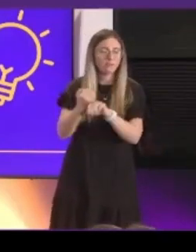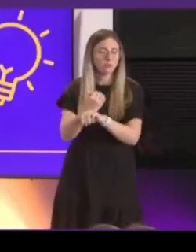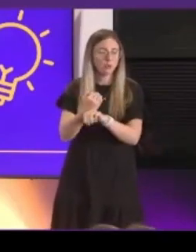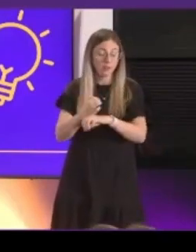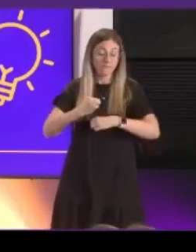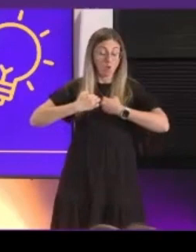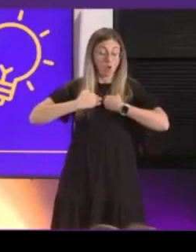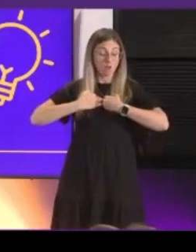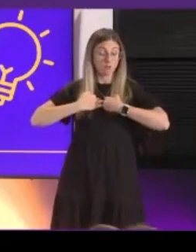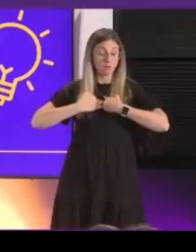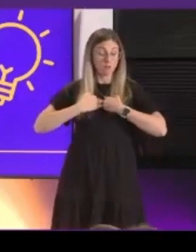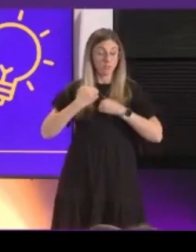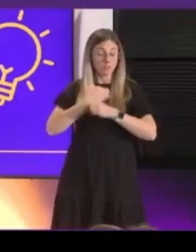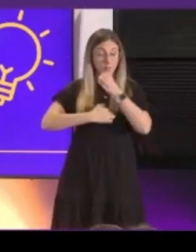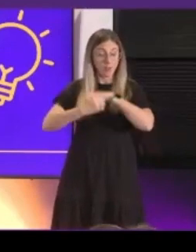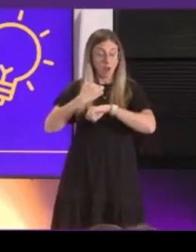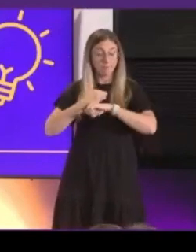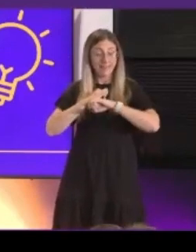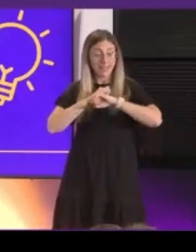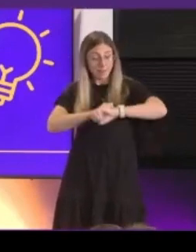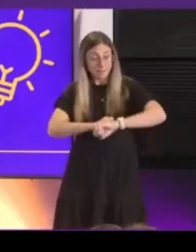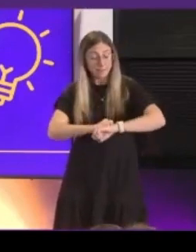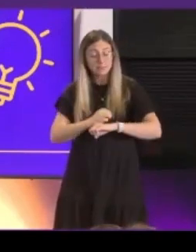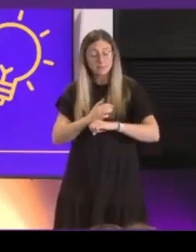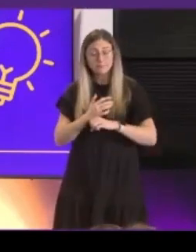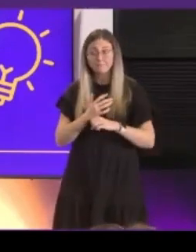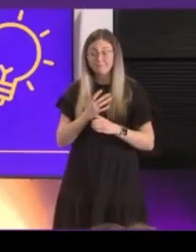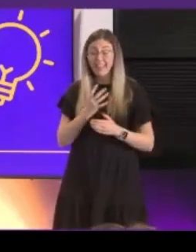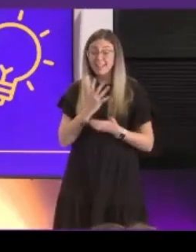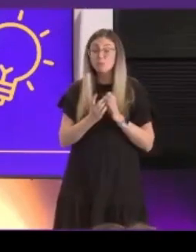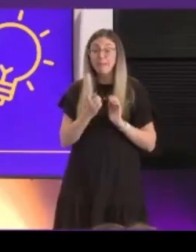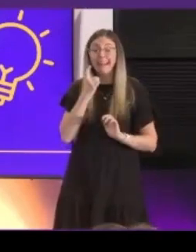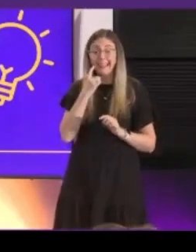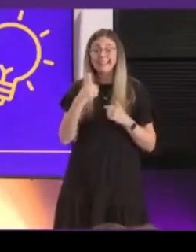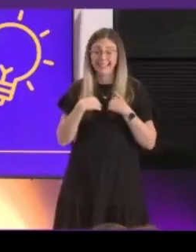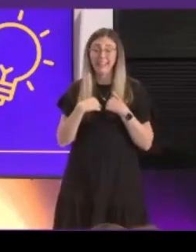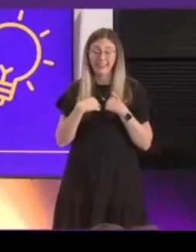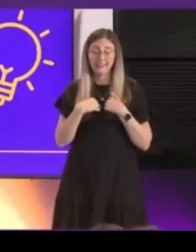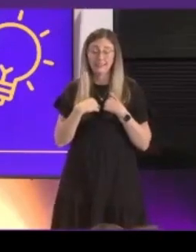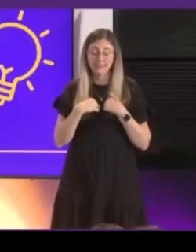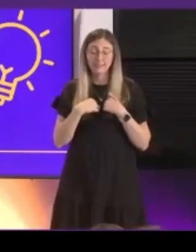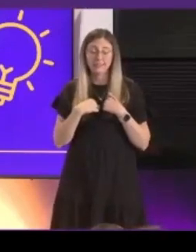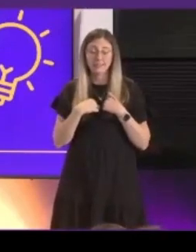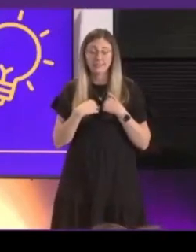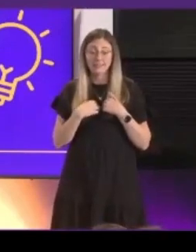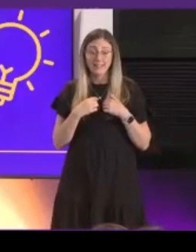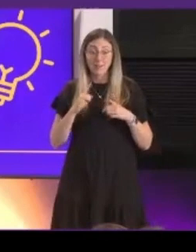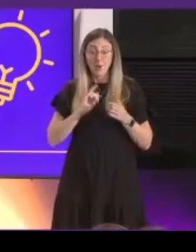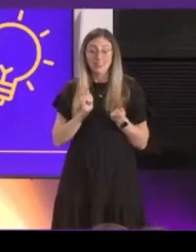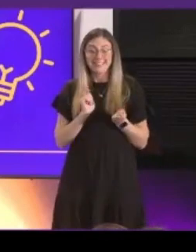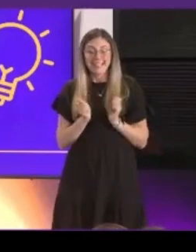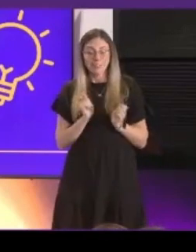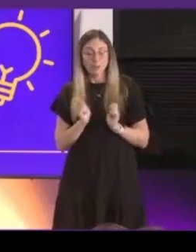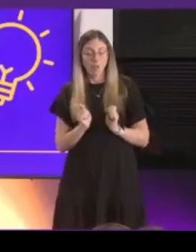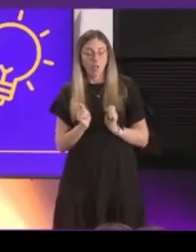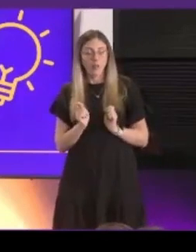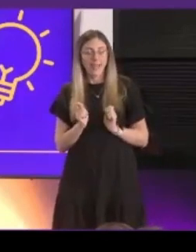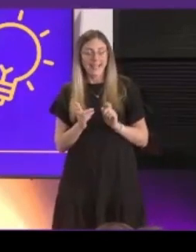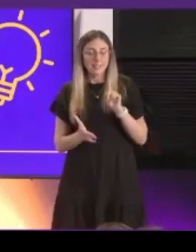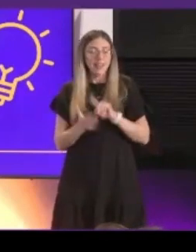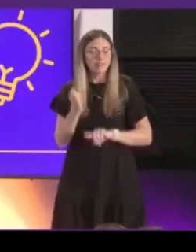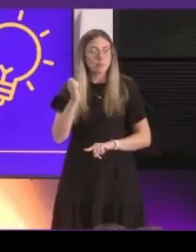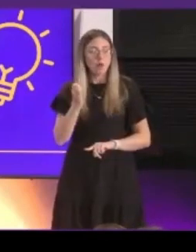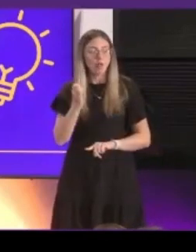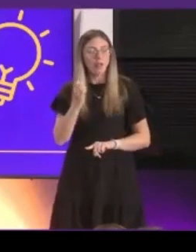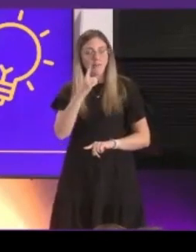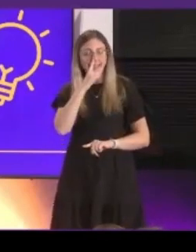tech company to make D&I commitments, accessibility is a super easy one. Yeah, it's actually tangible and deliverable, and I can commit to